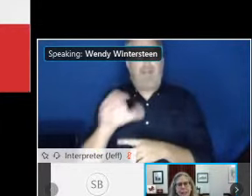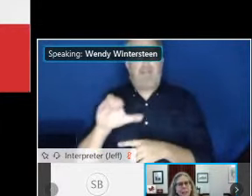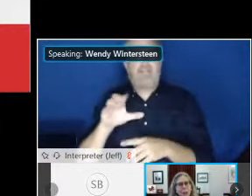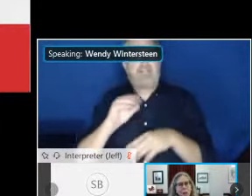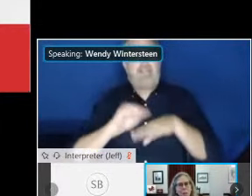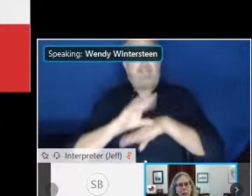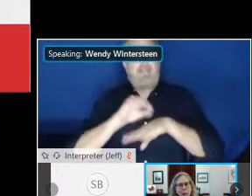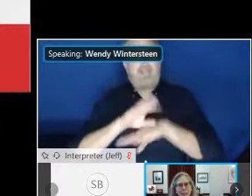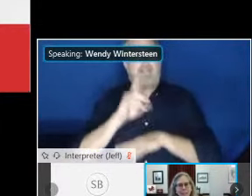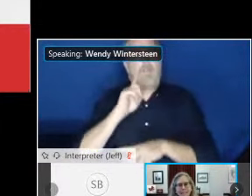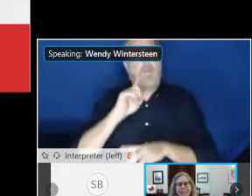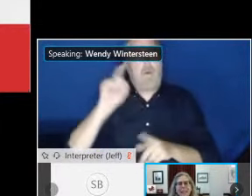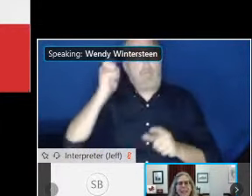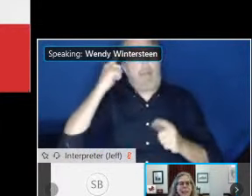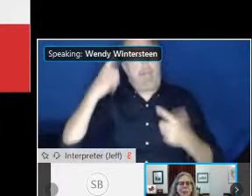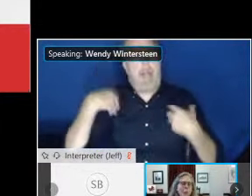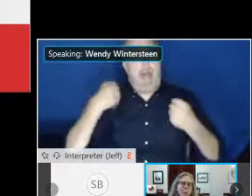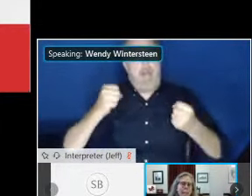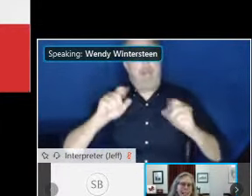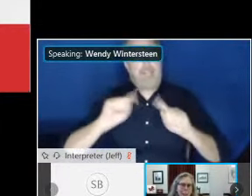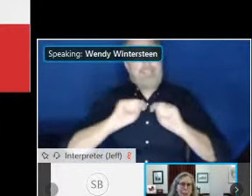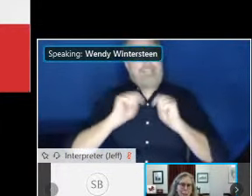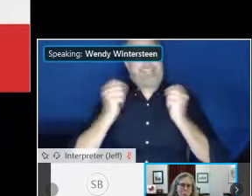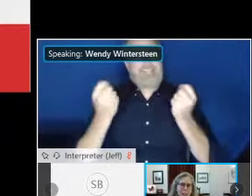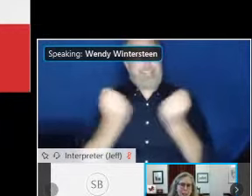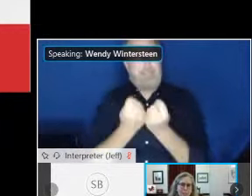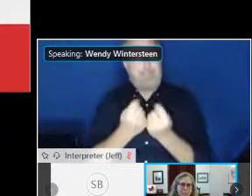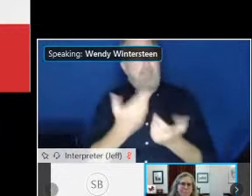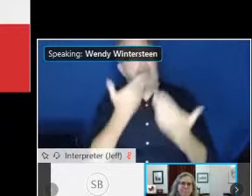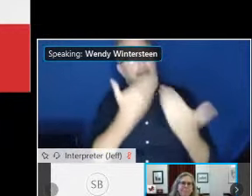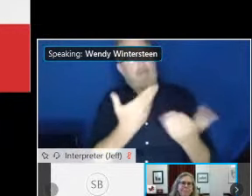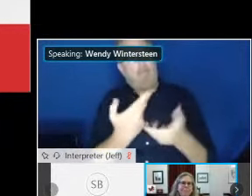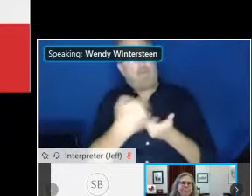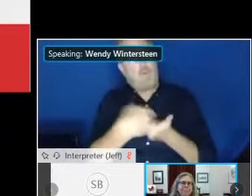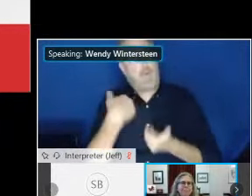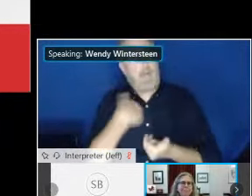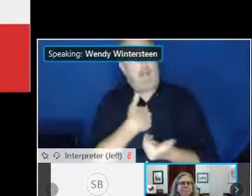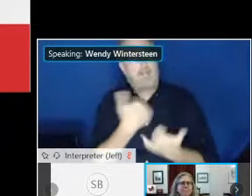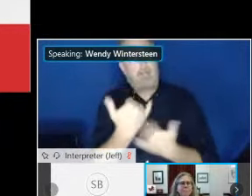team. Dr. Ramirez, thanks for being here this morning.